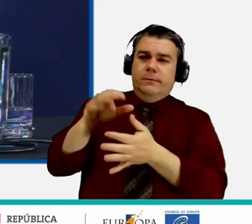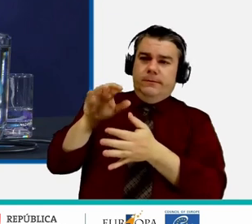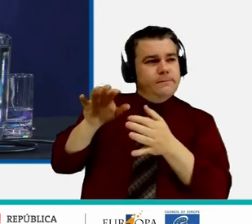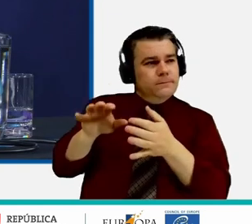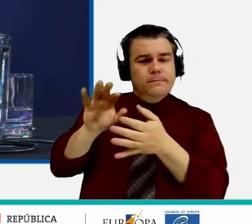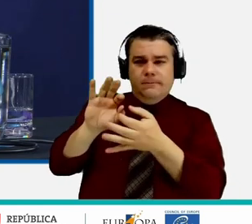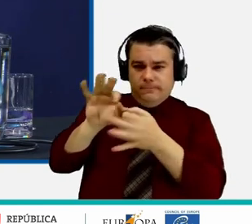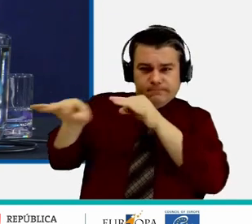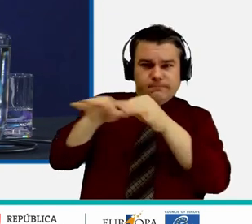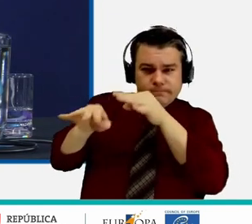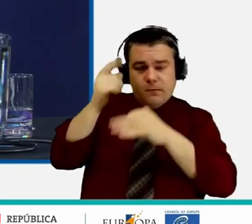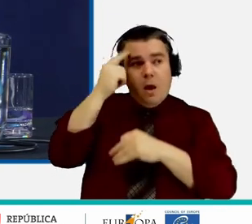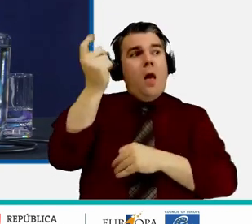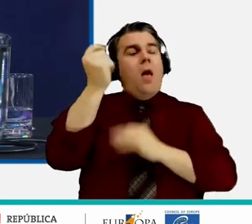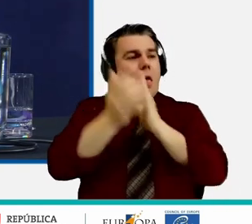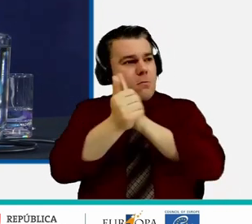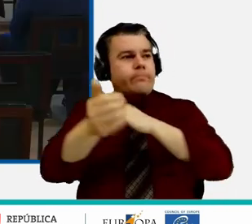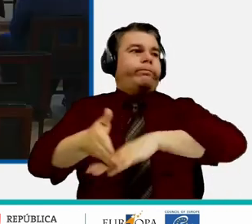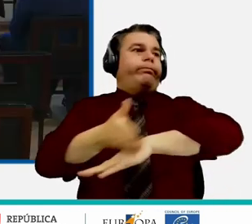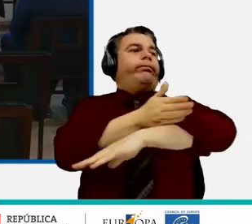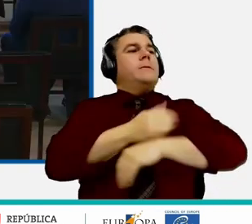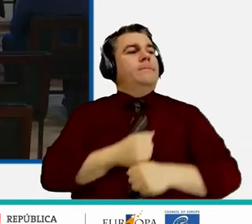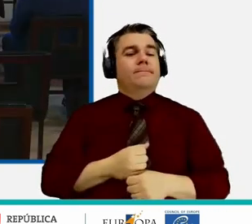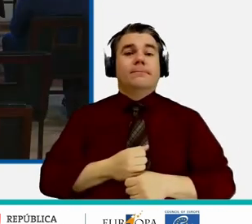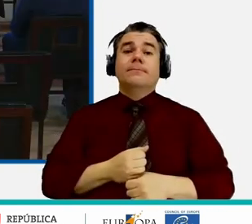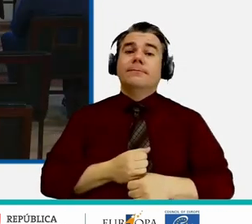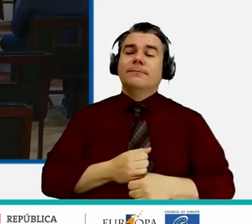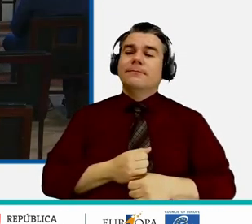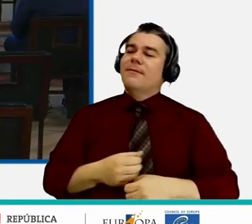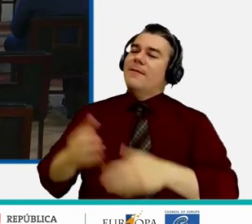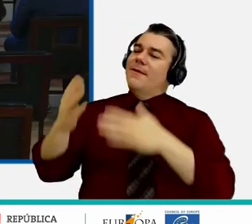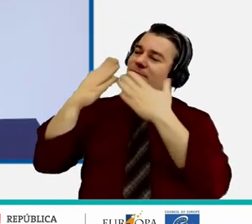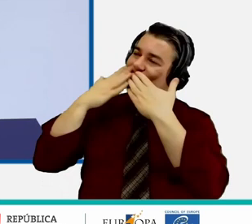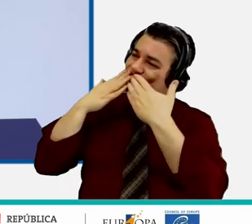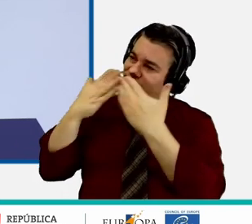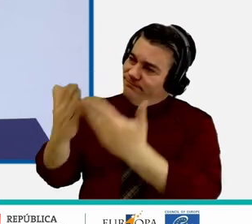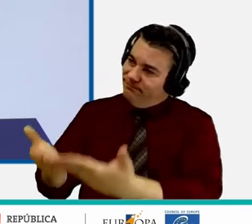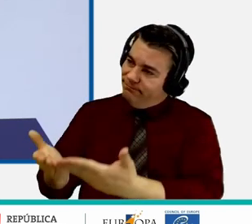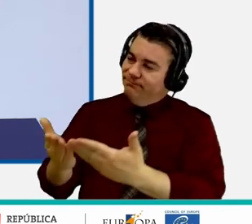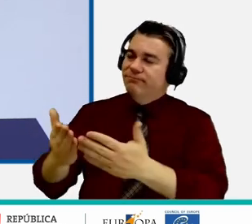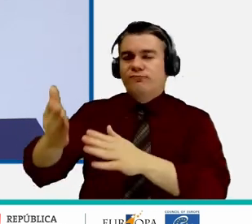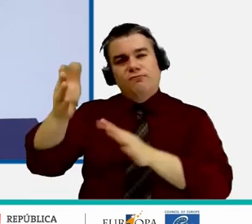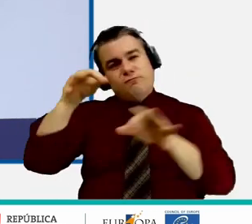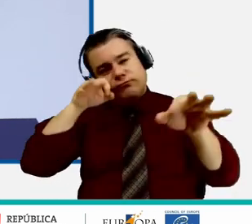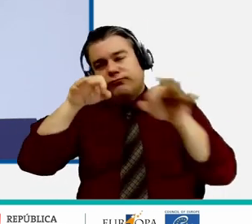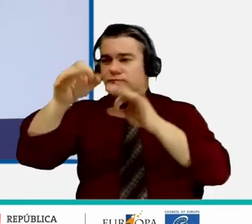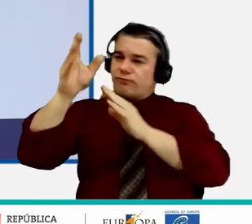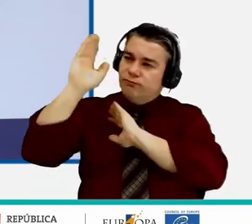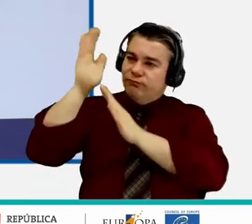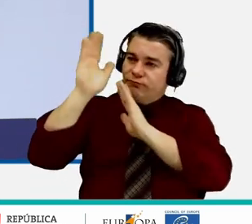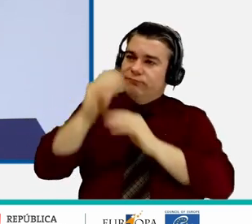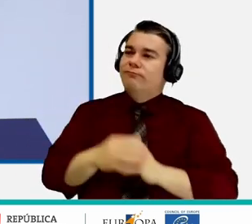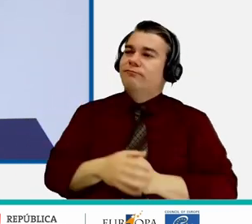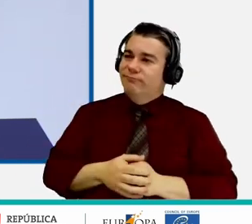etc. Thank you very much. Thank you, Mrs. Kozovic, for your presentation,